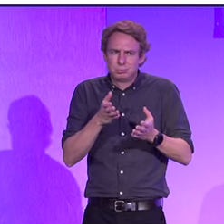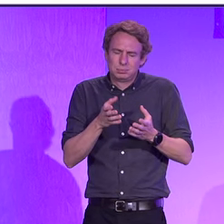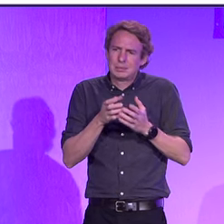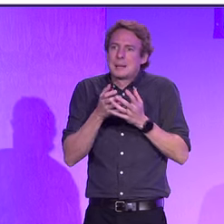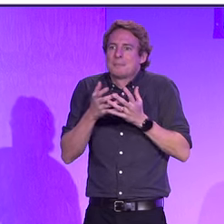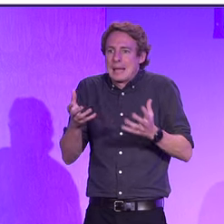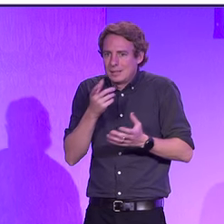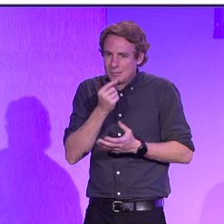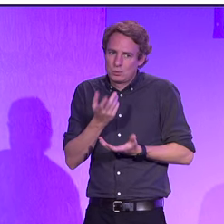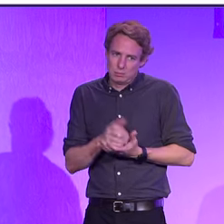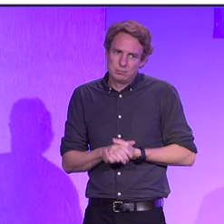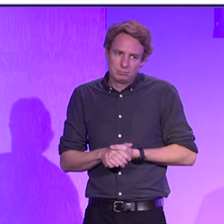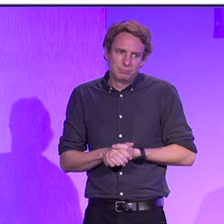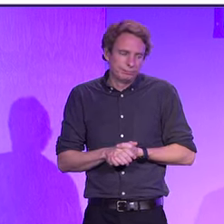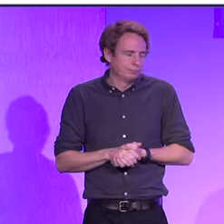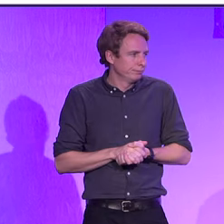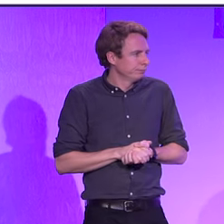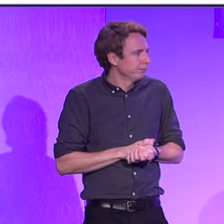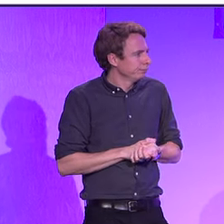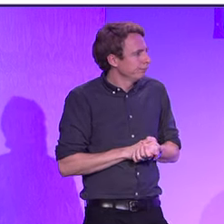many as you can.